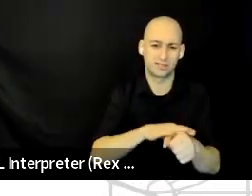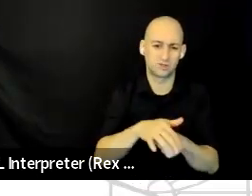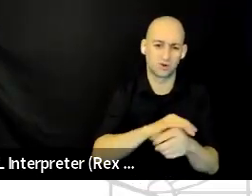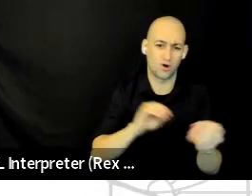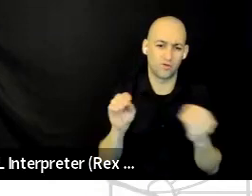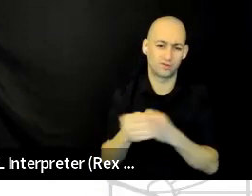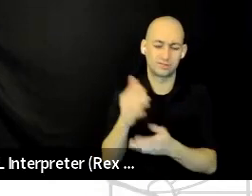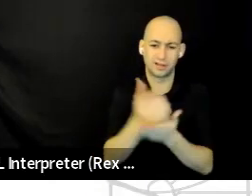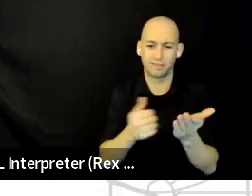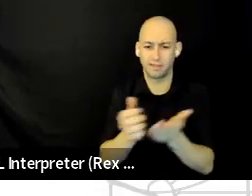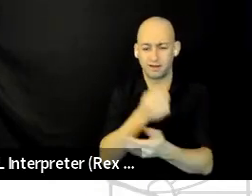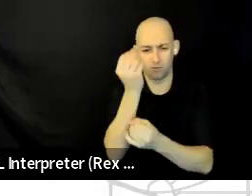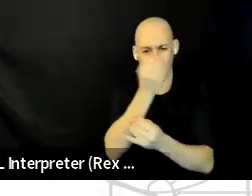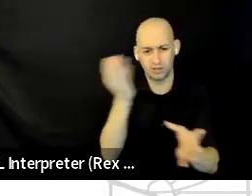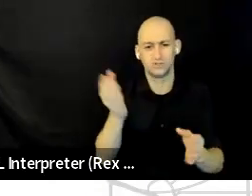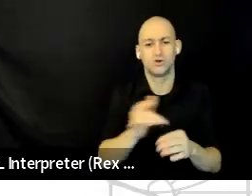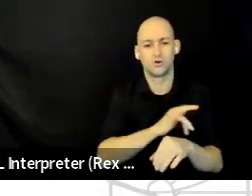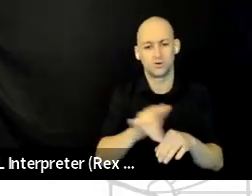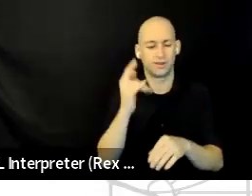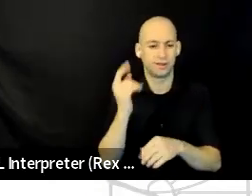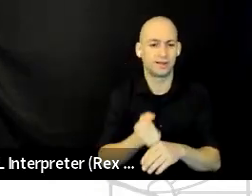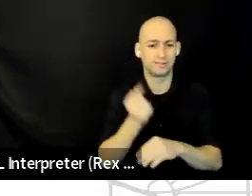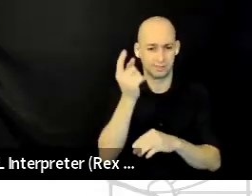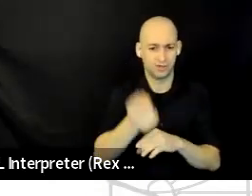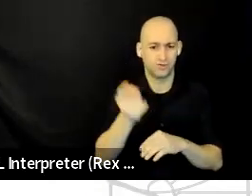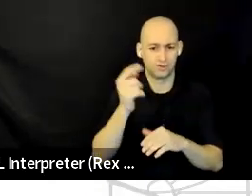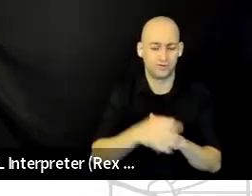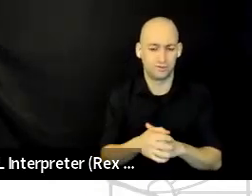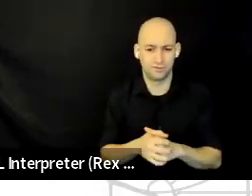project information and data early next year.